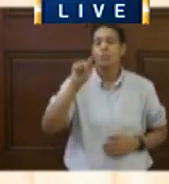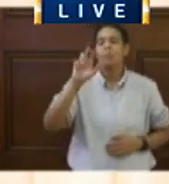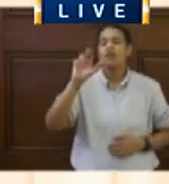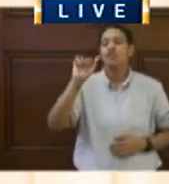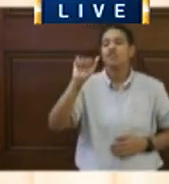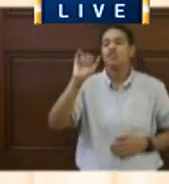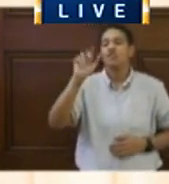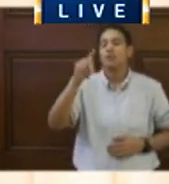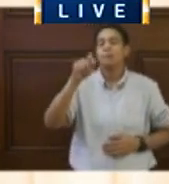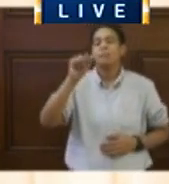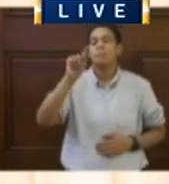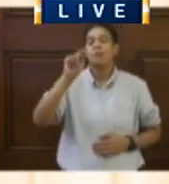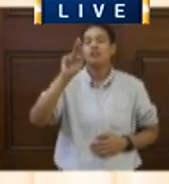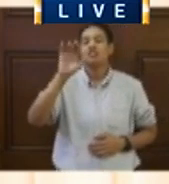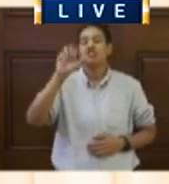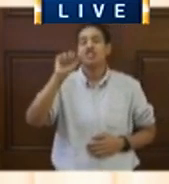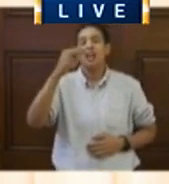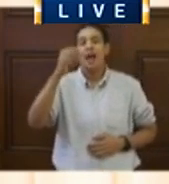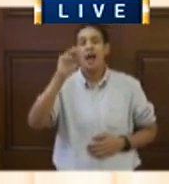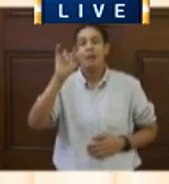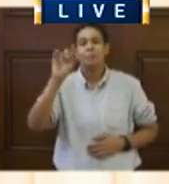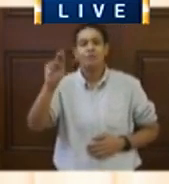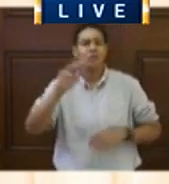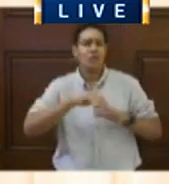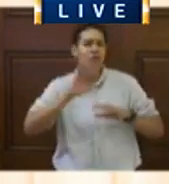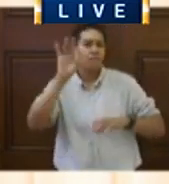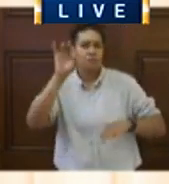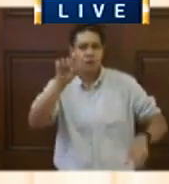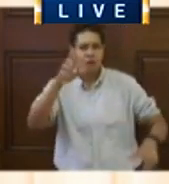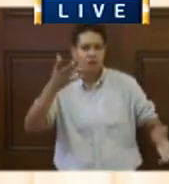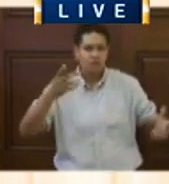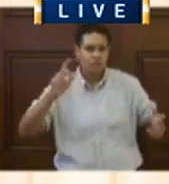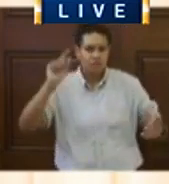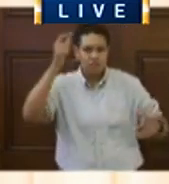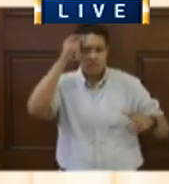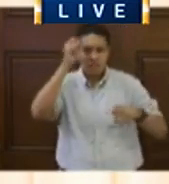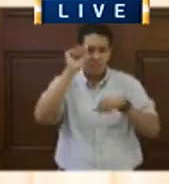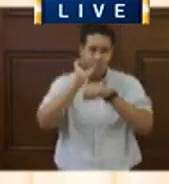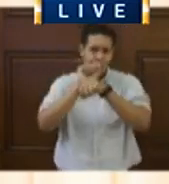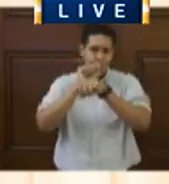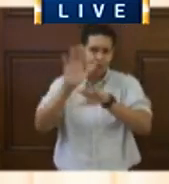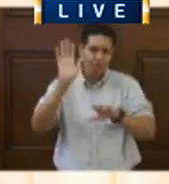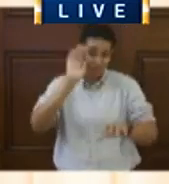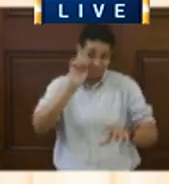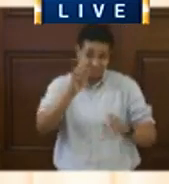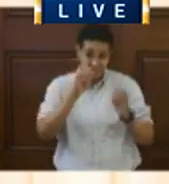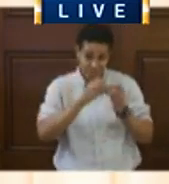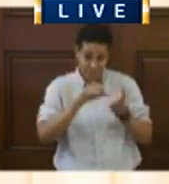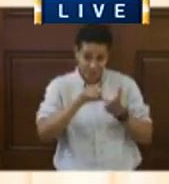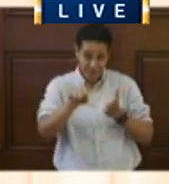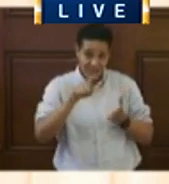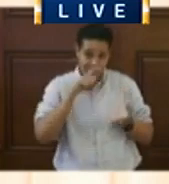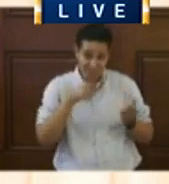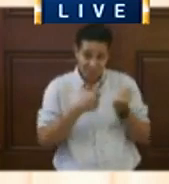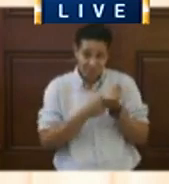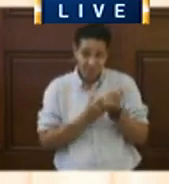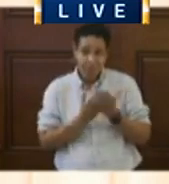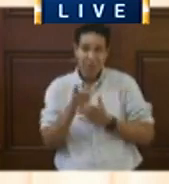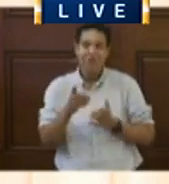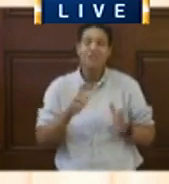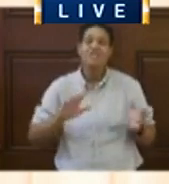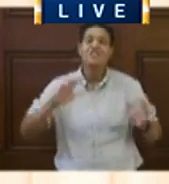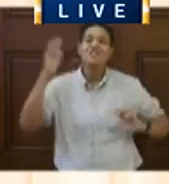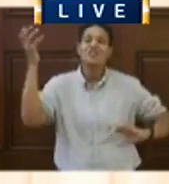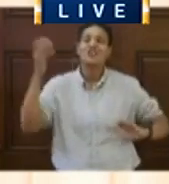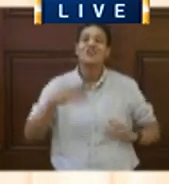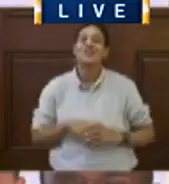on Facebook is asking, will public sector workers be given an extra allowance to assist through this crisis? Okay, you